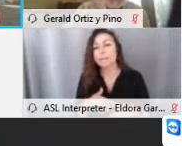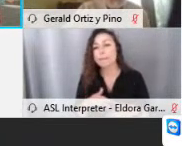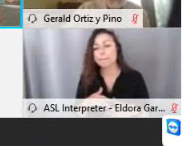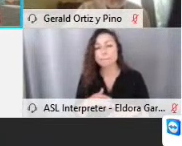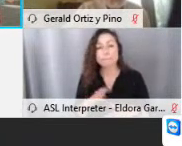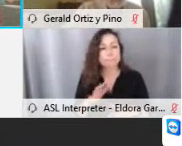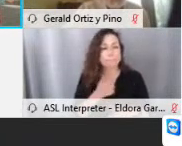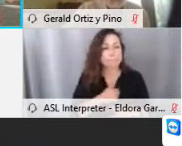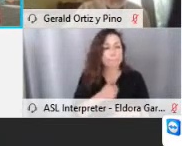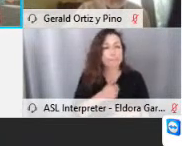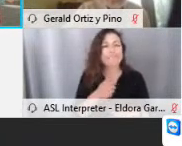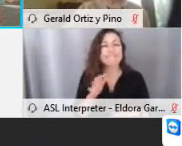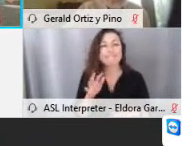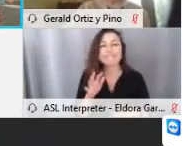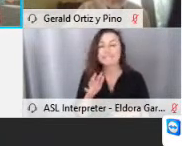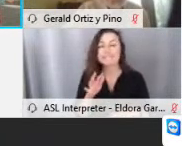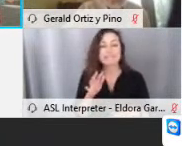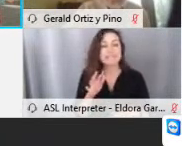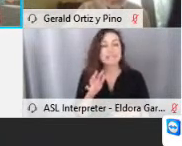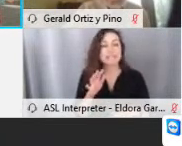Oh, sorry.